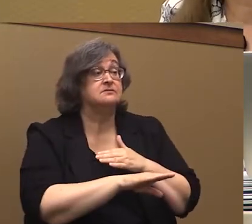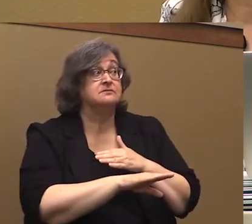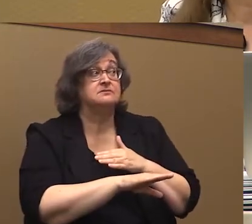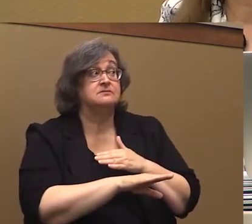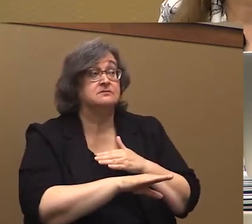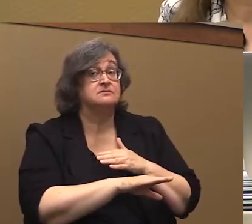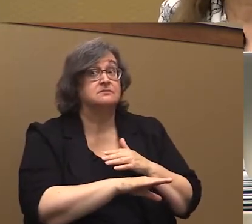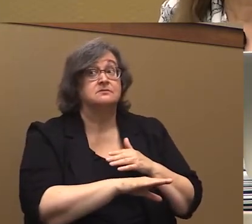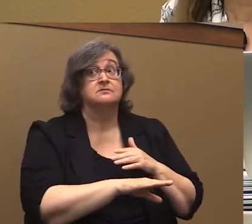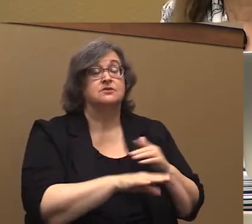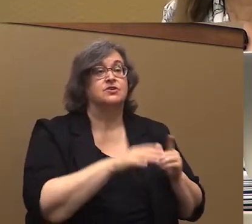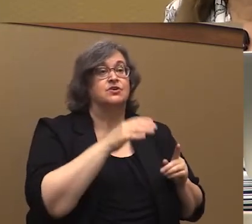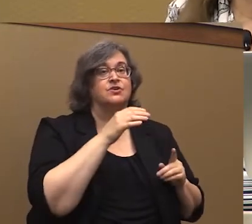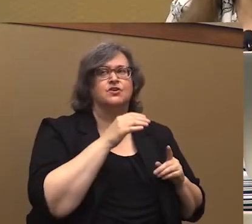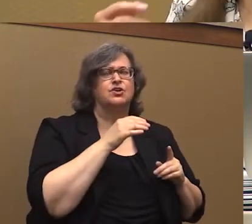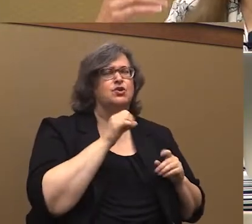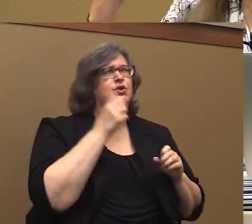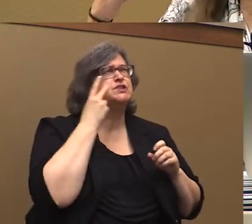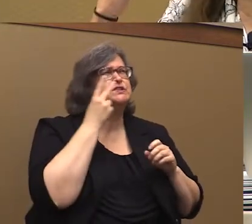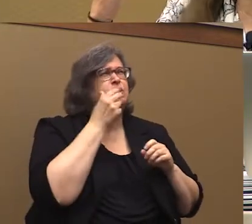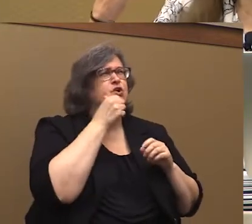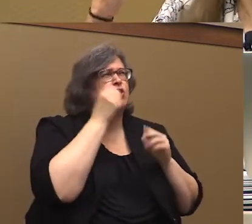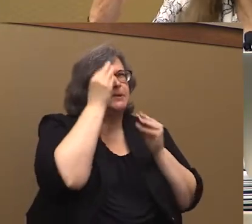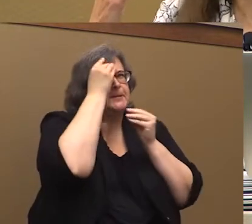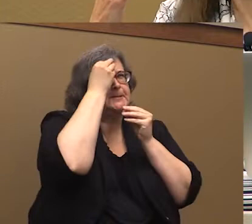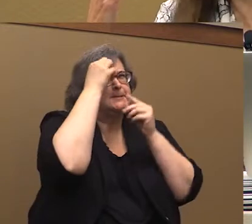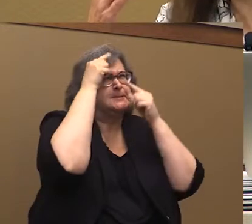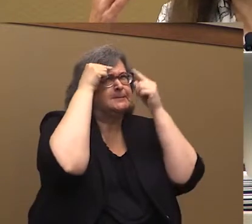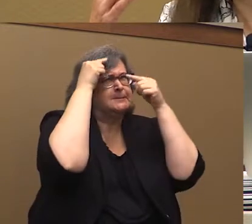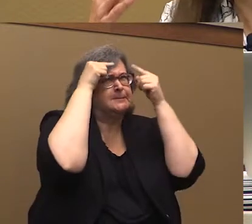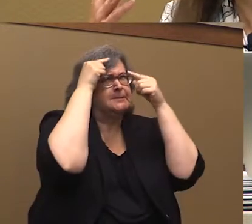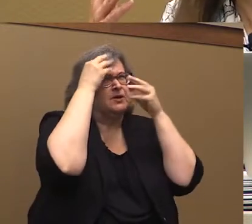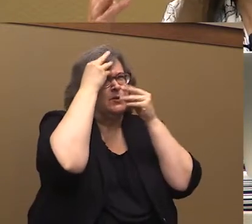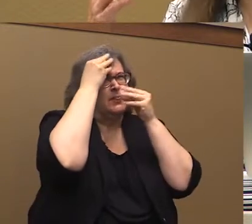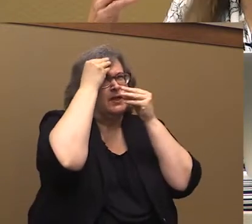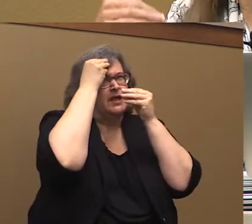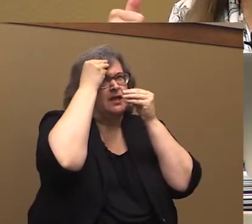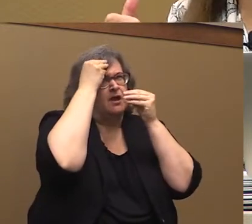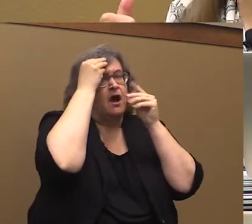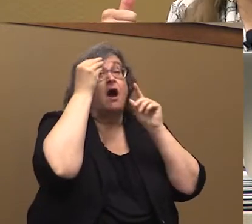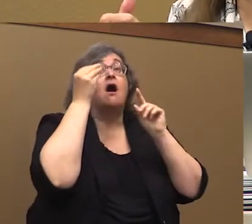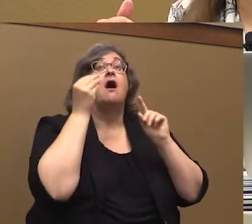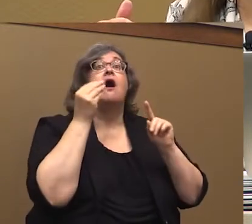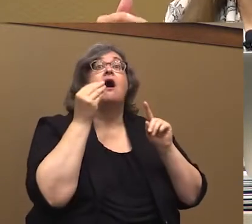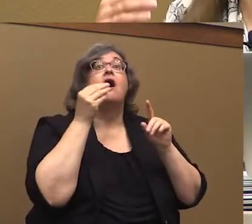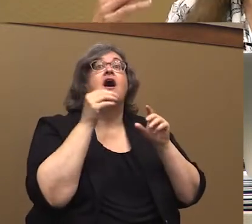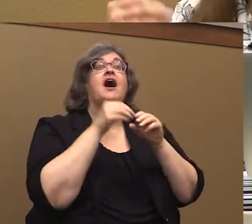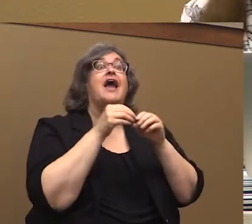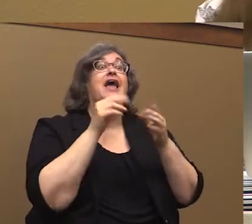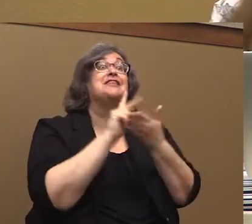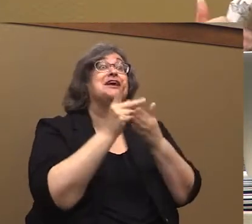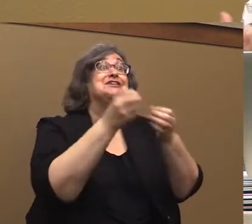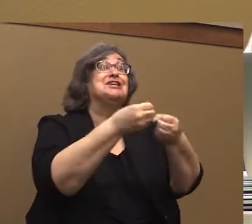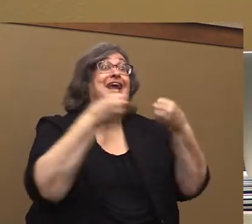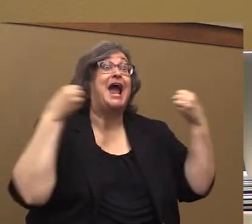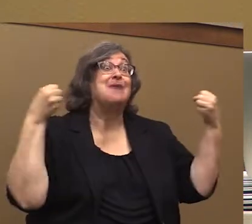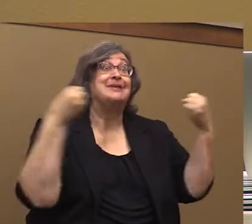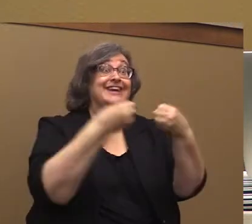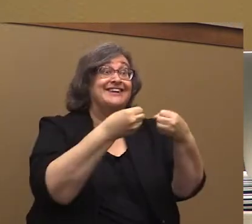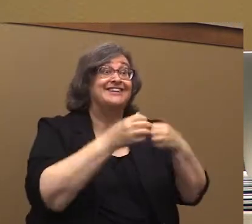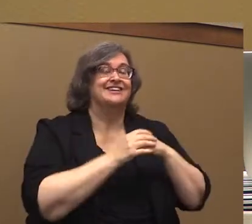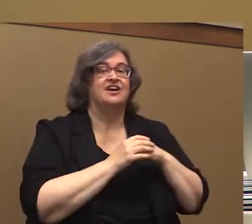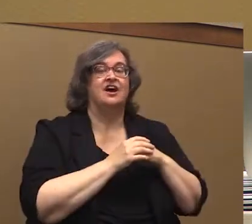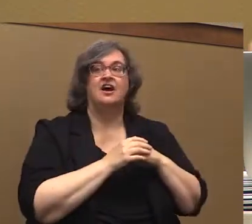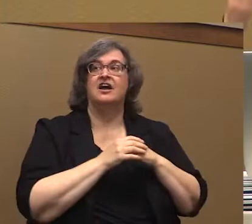in? And you could see the wheels kind of spinning. And she said, in the kitchen